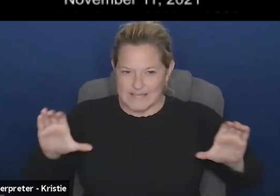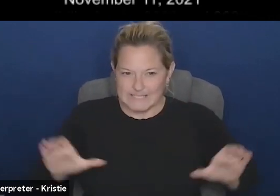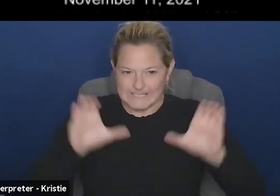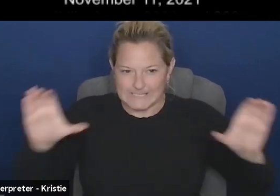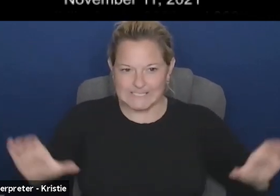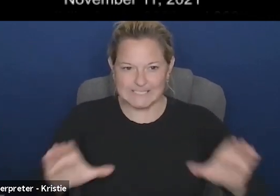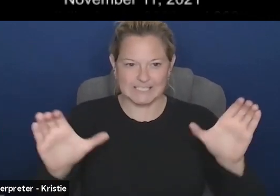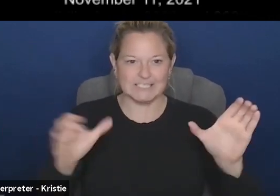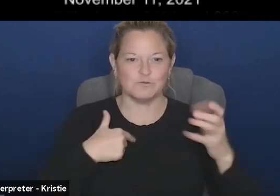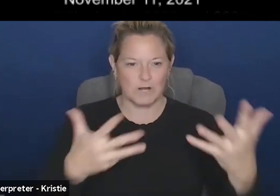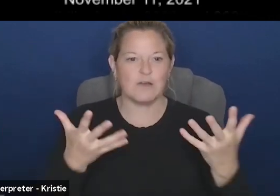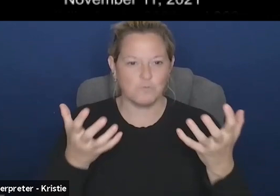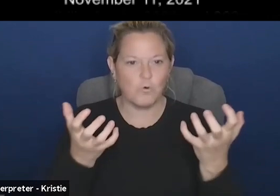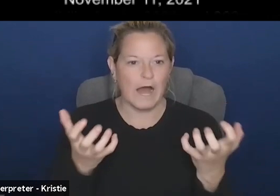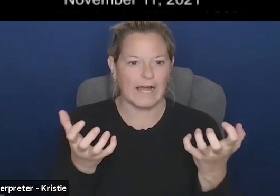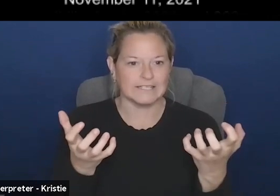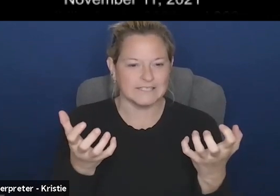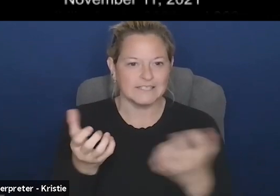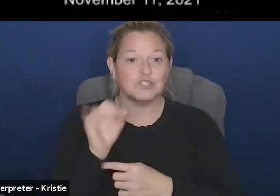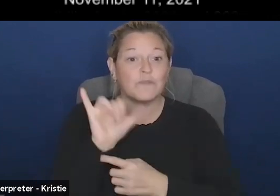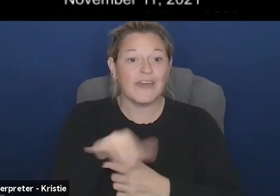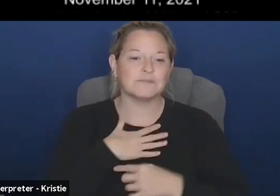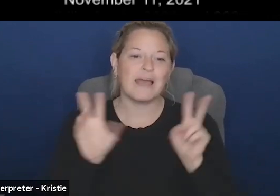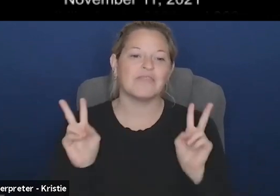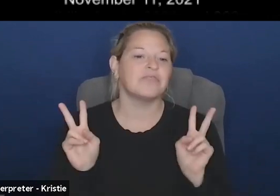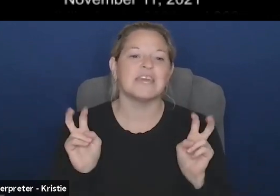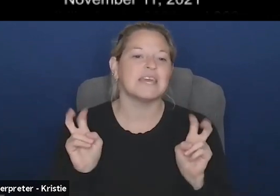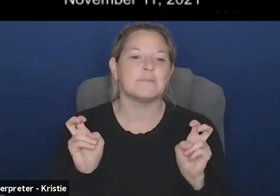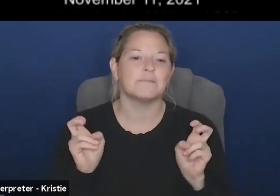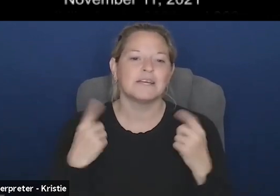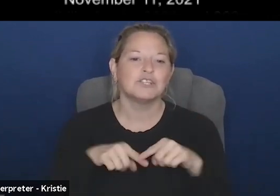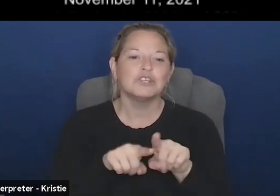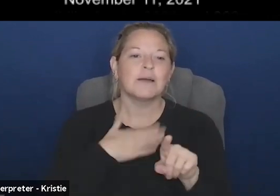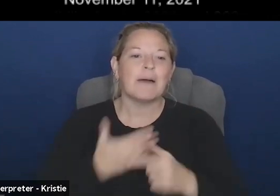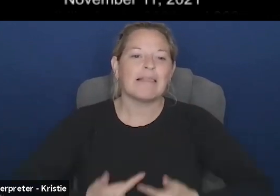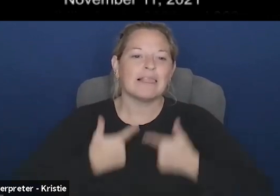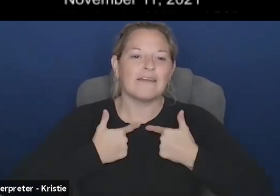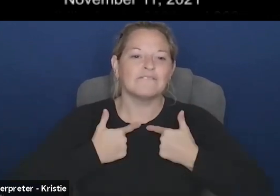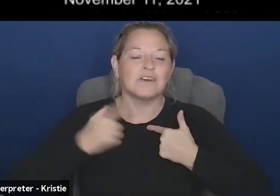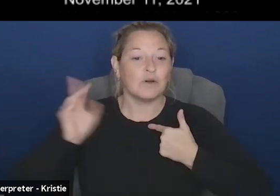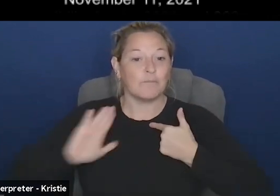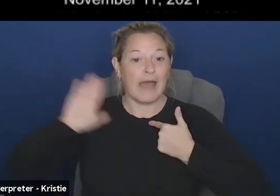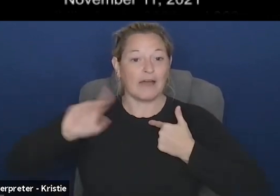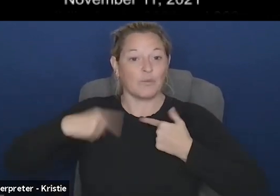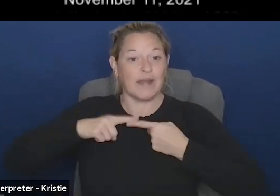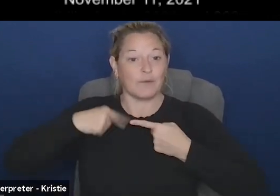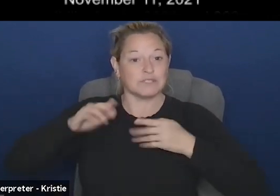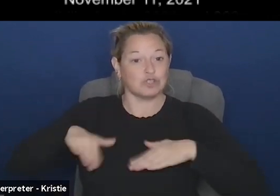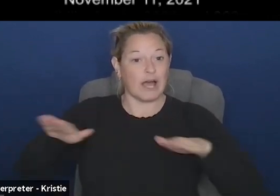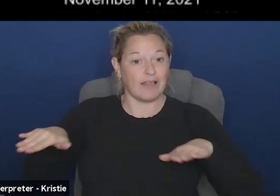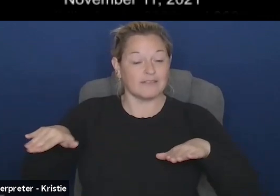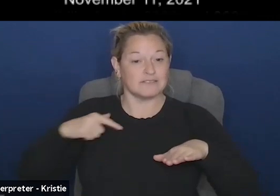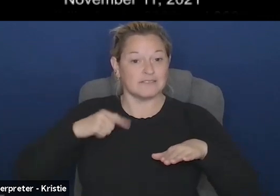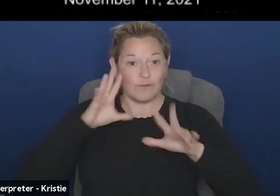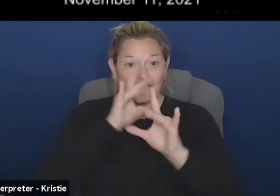theme throughout my life. As a child, being, as a blind kid, being fascinated with STEM